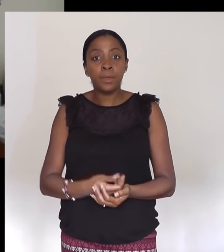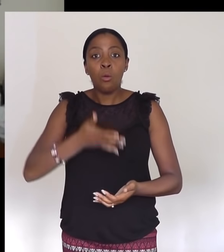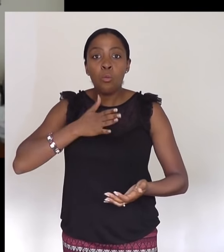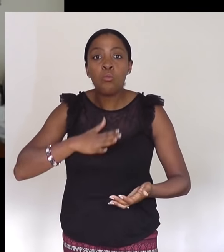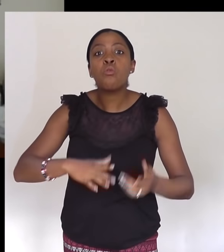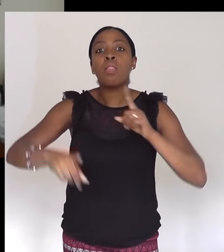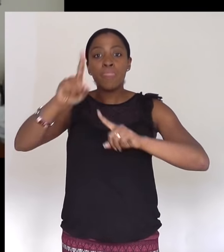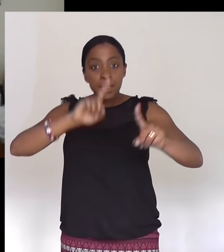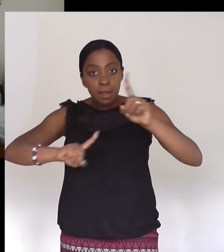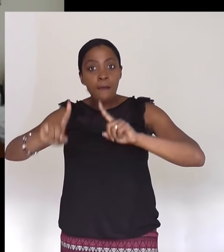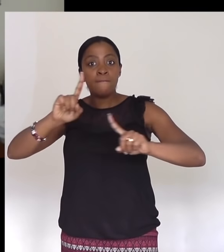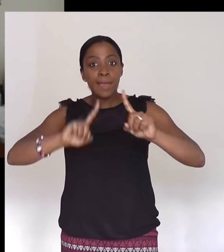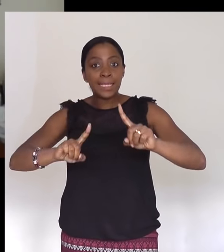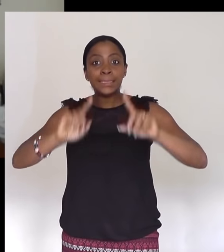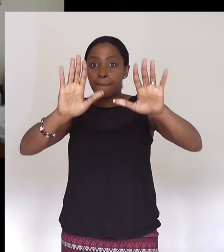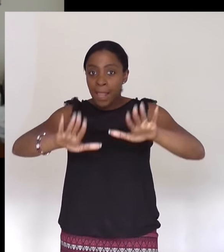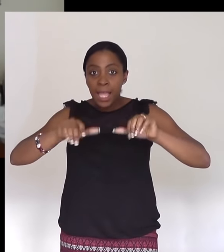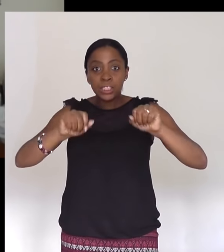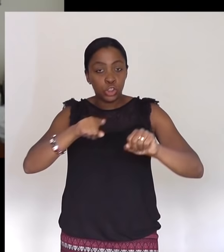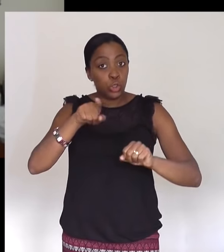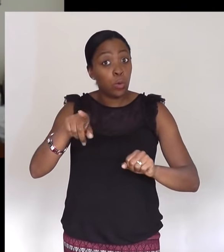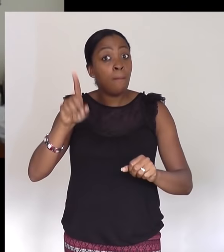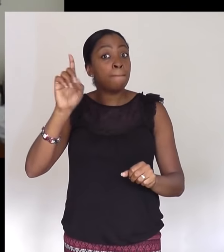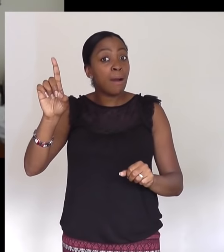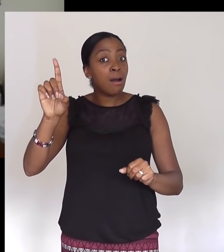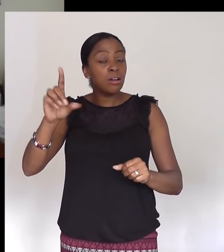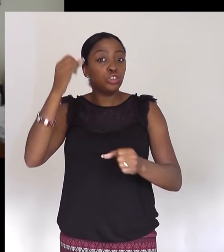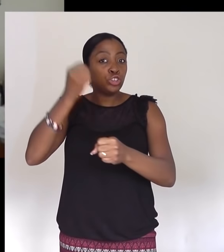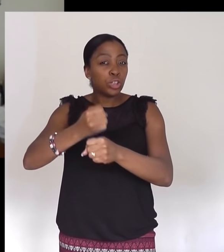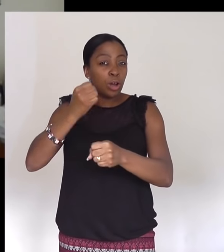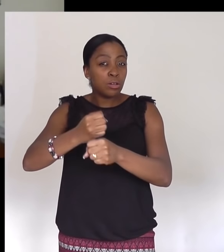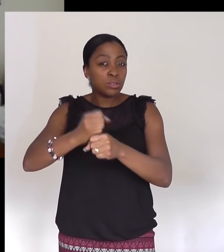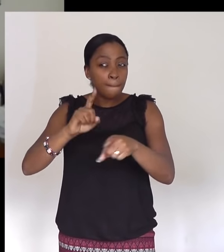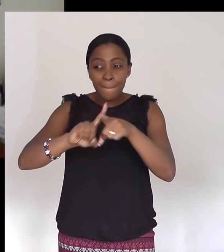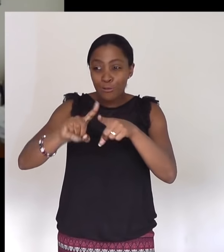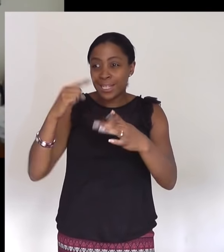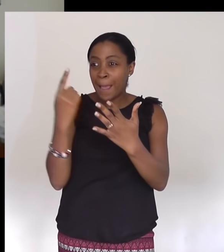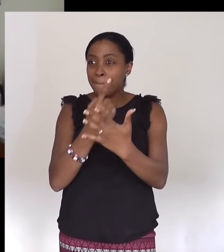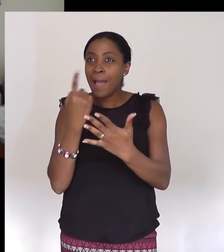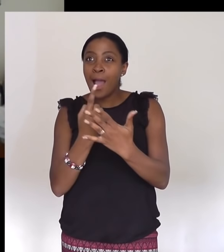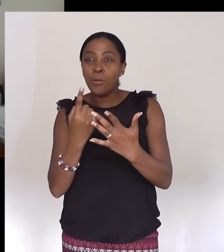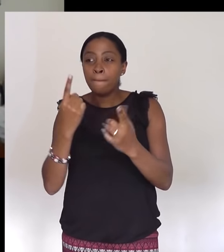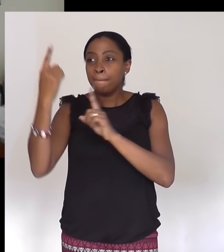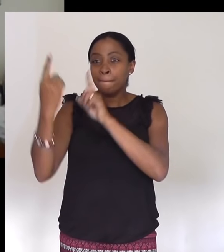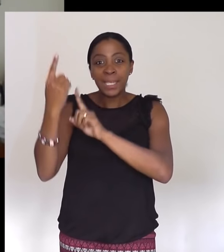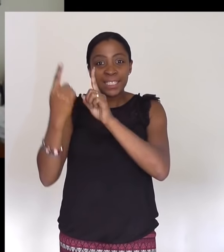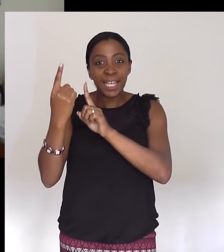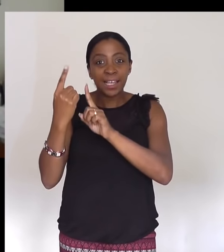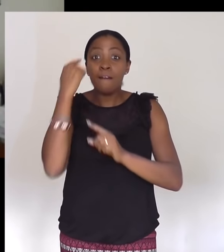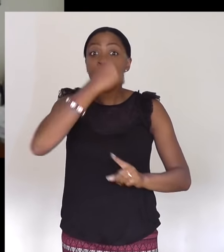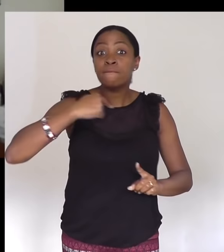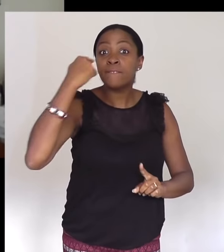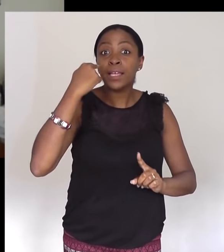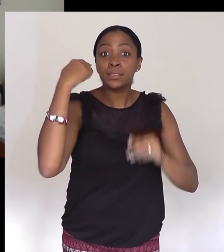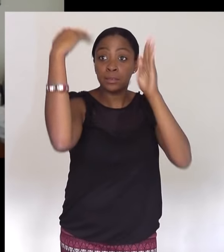church is really about greeting and meeting and interacting with people face to face in person, isn't it? So